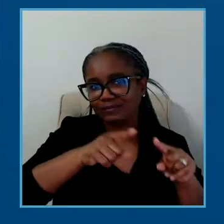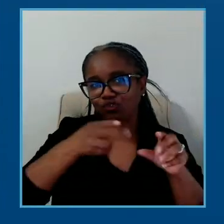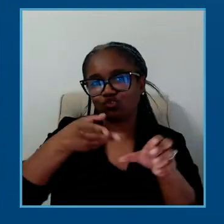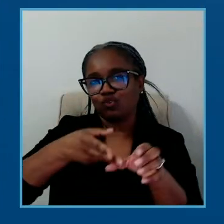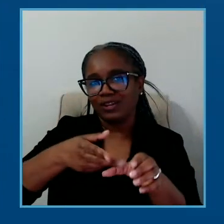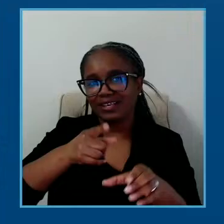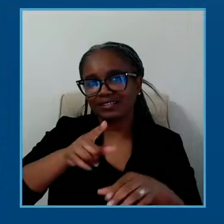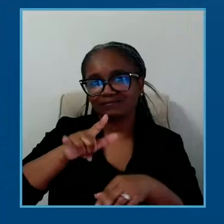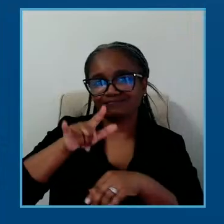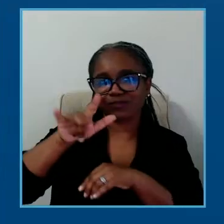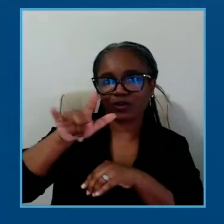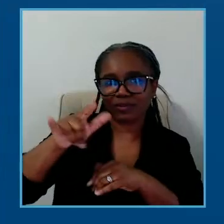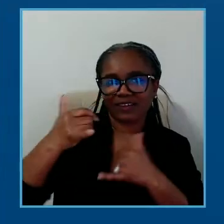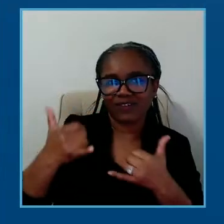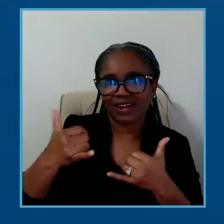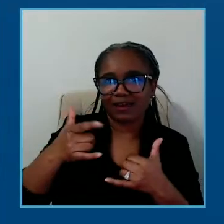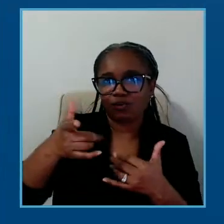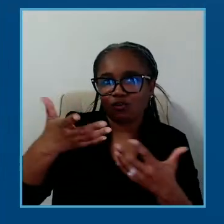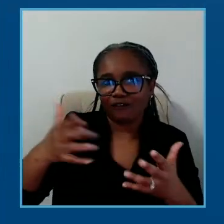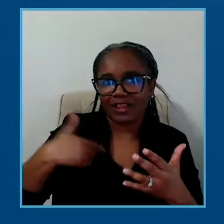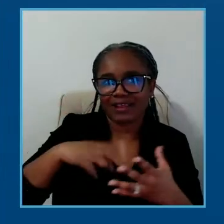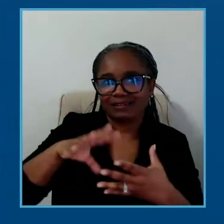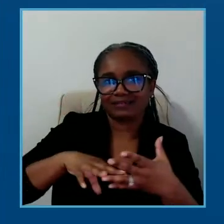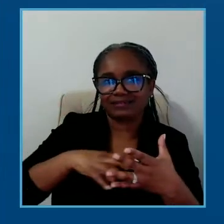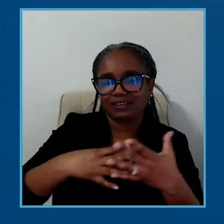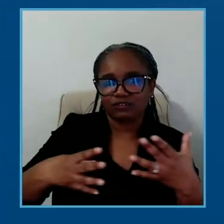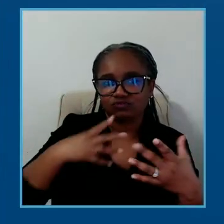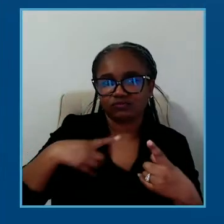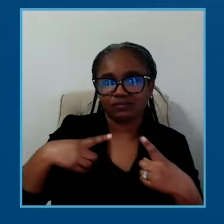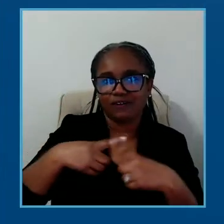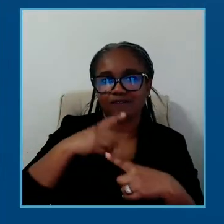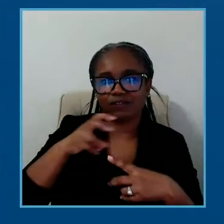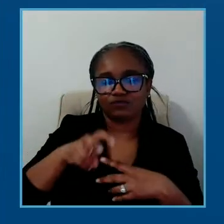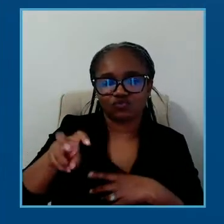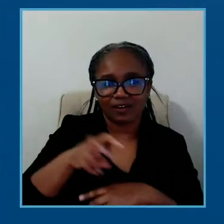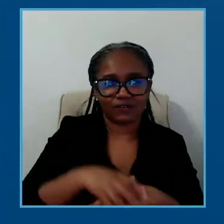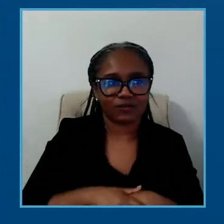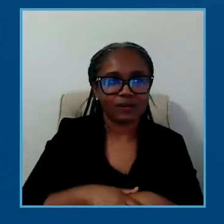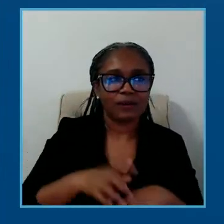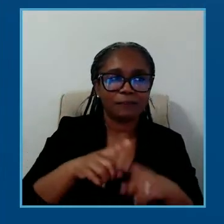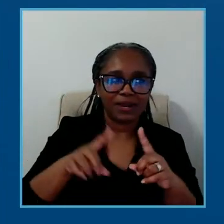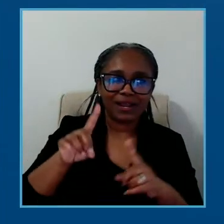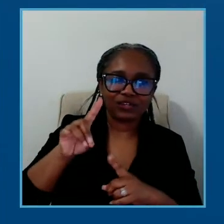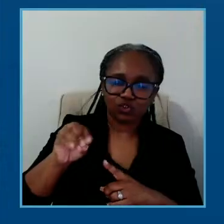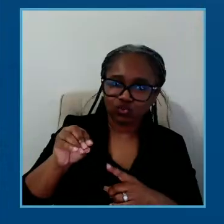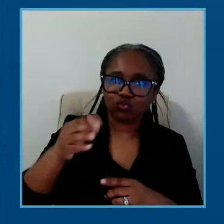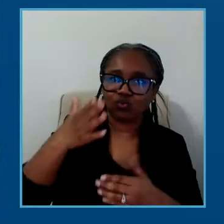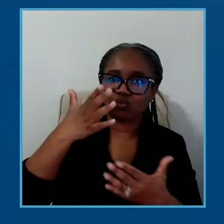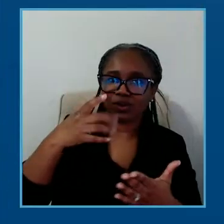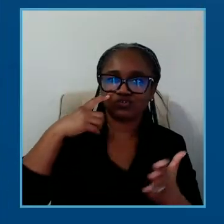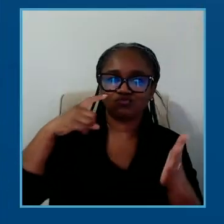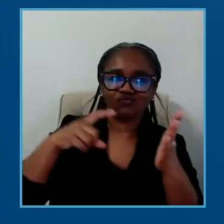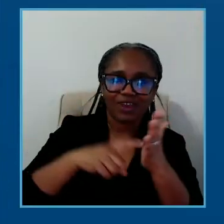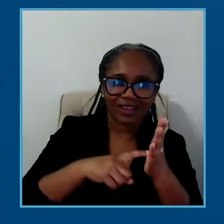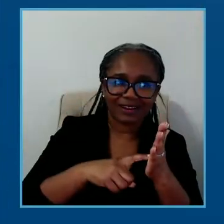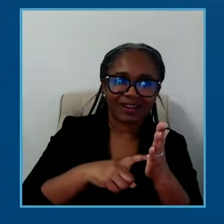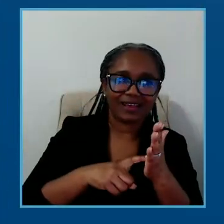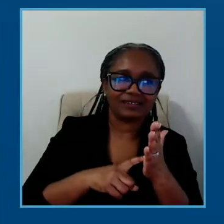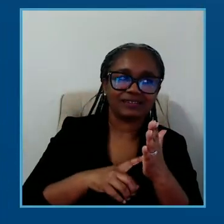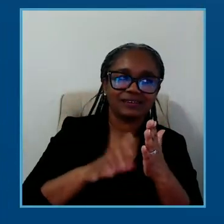at the outset, I did want to communicate Vice Chair Hogg's respect for the challenger and the appreciation for all of Ms. Free's work for the